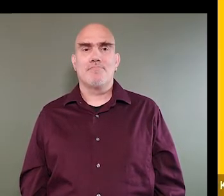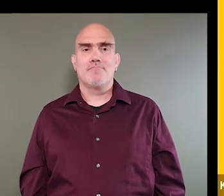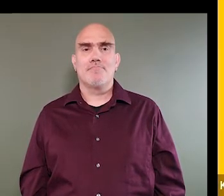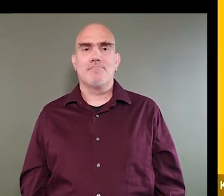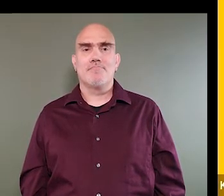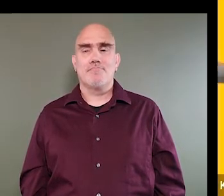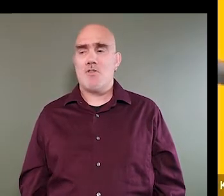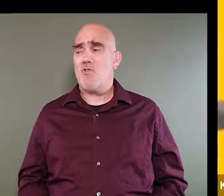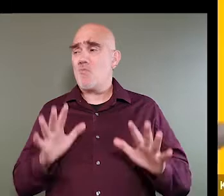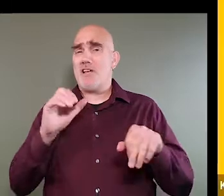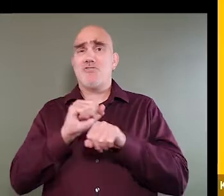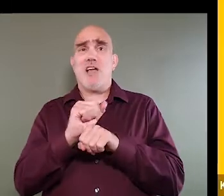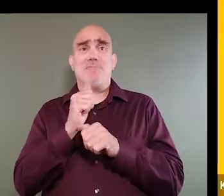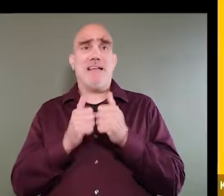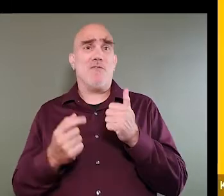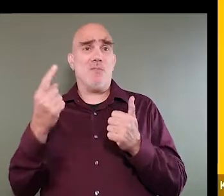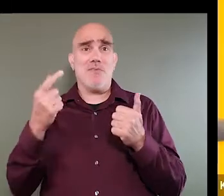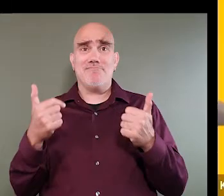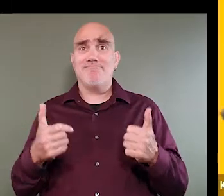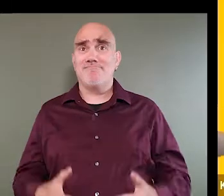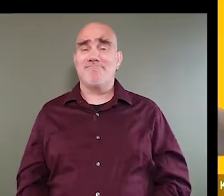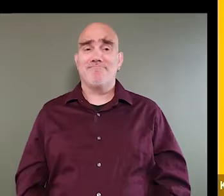Great job, everybody.